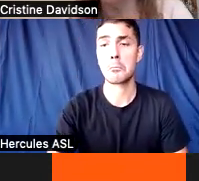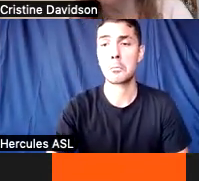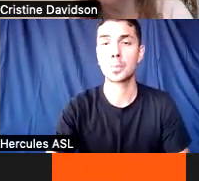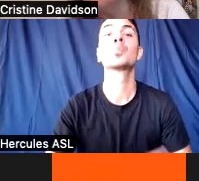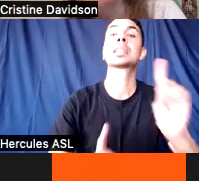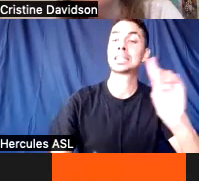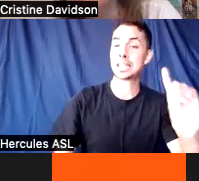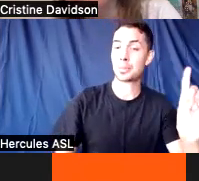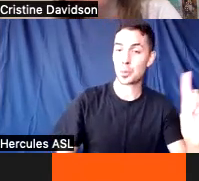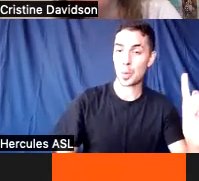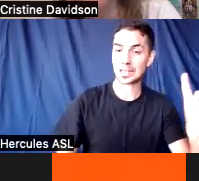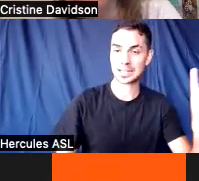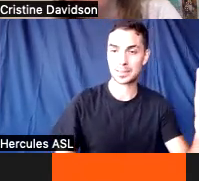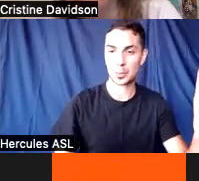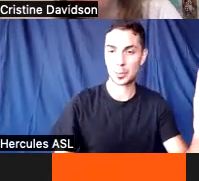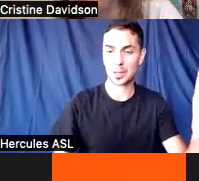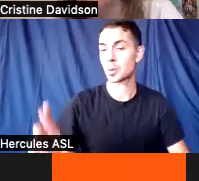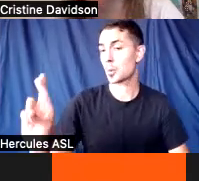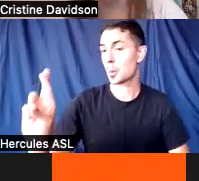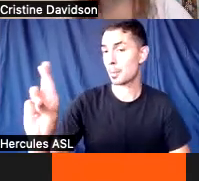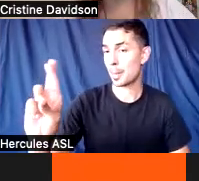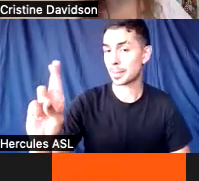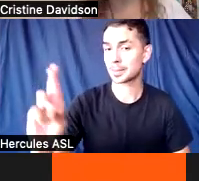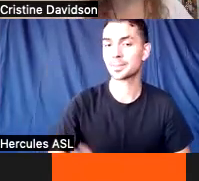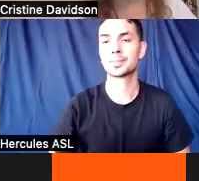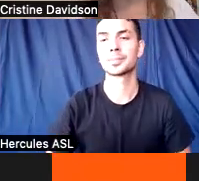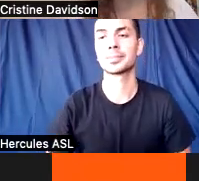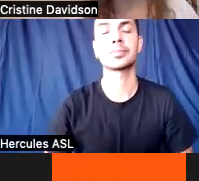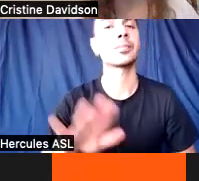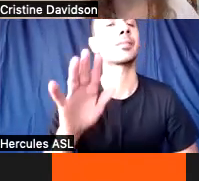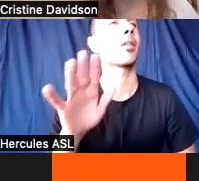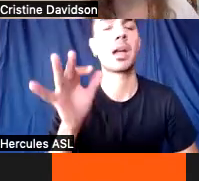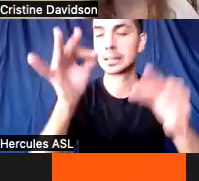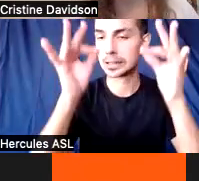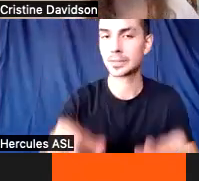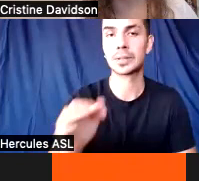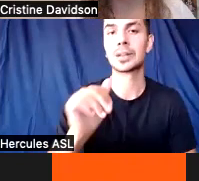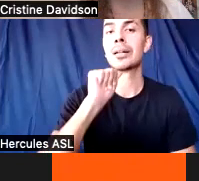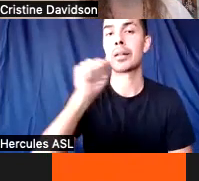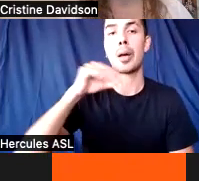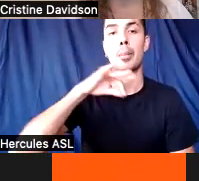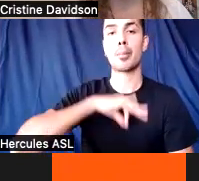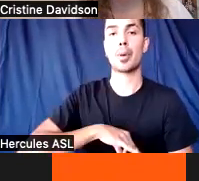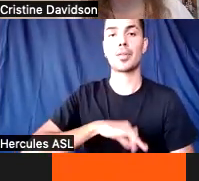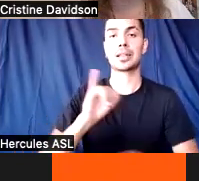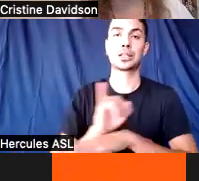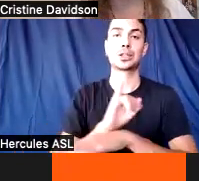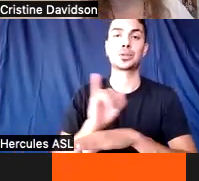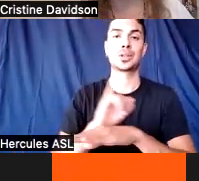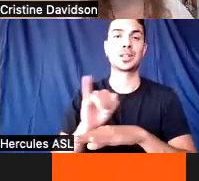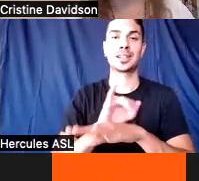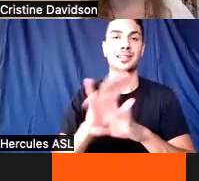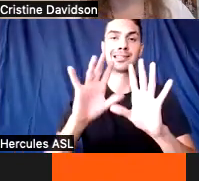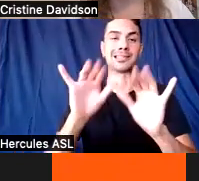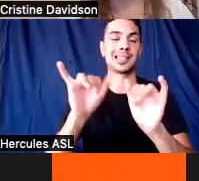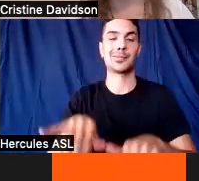Democrats and Republicans. Definitely the nonprofit industrial complex. Laws geographically relocating